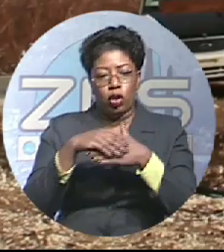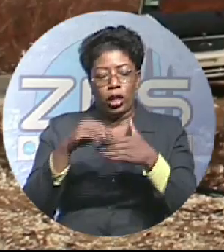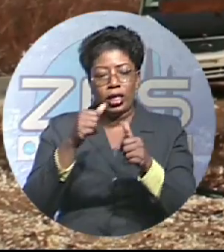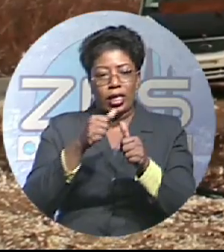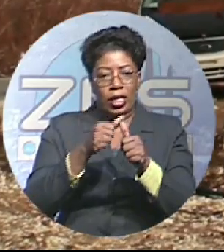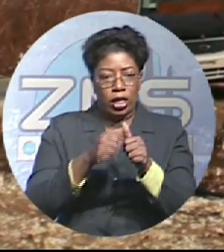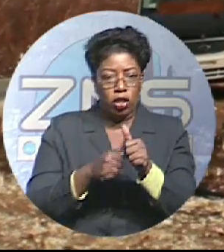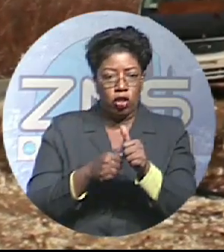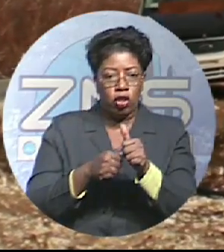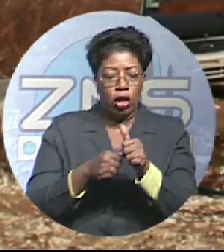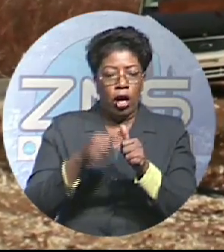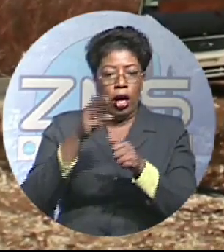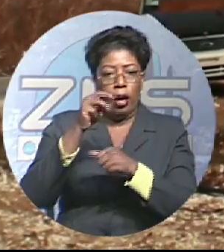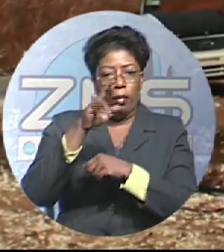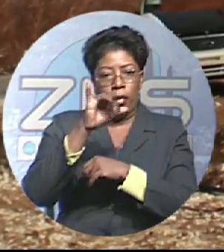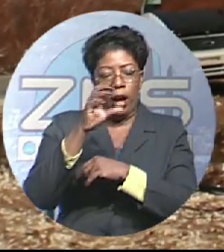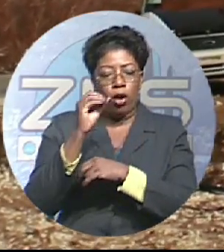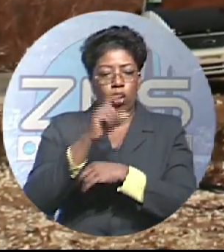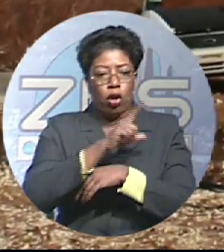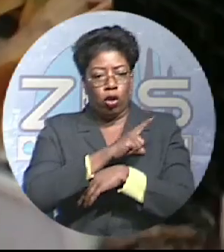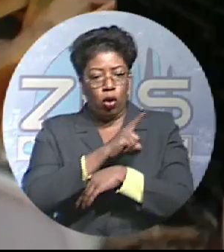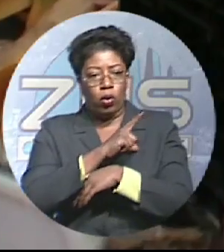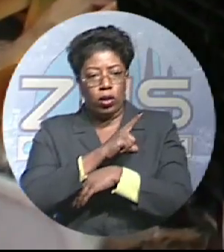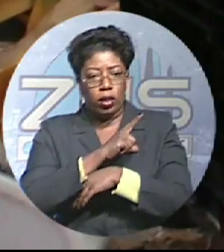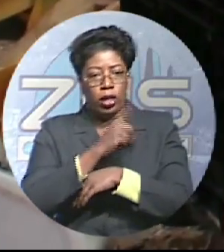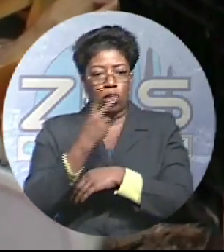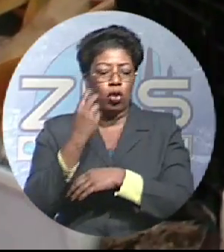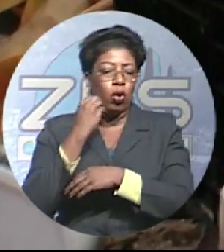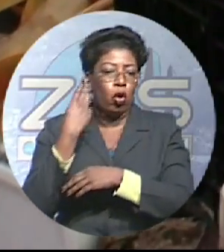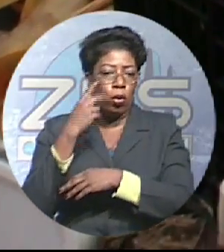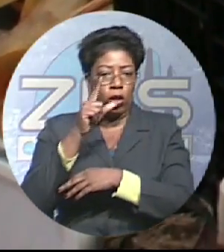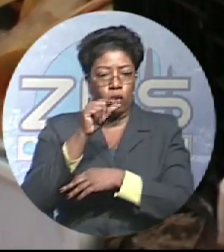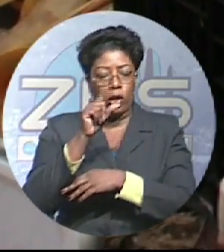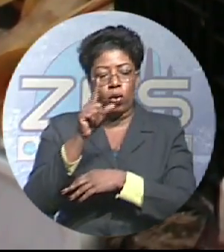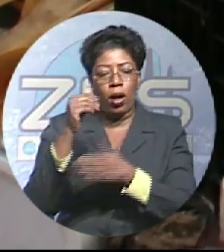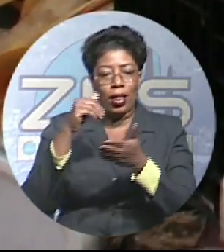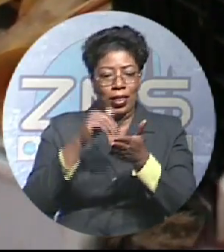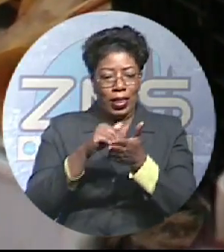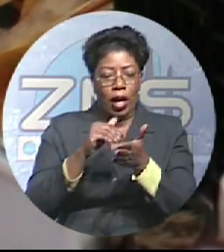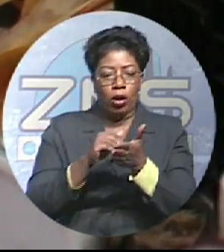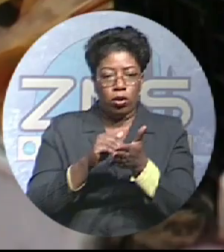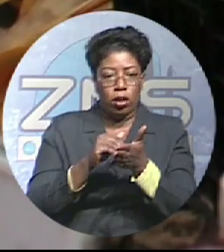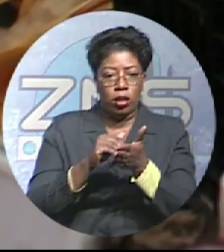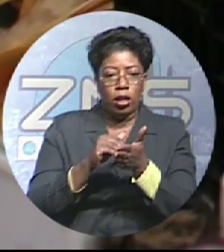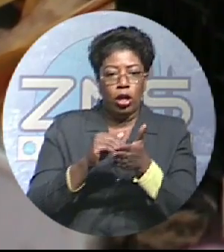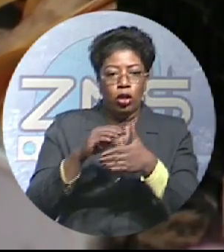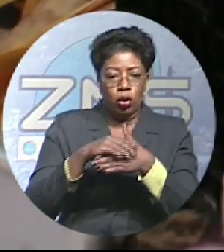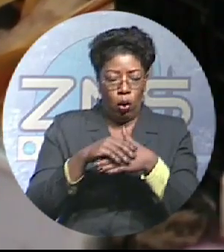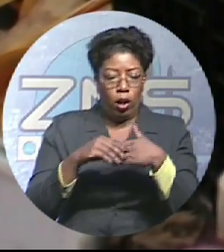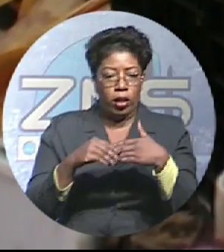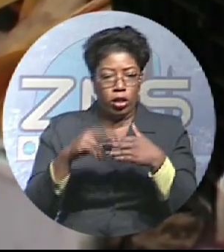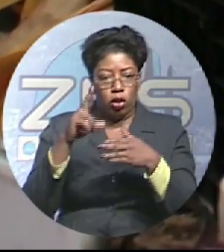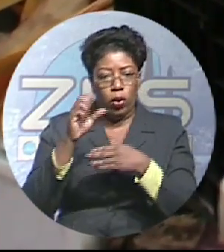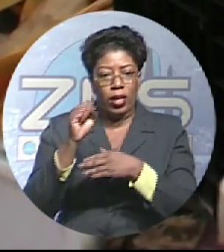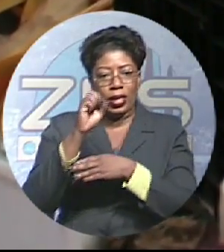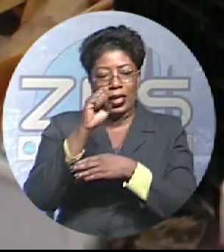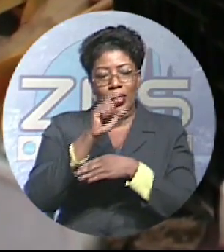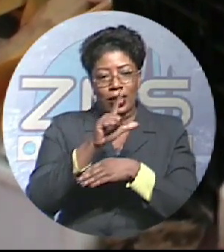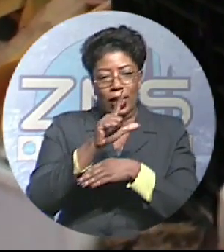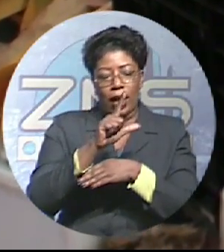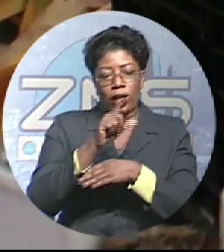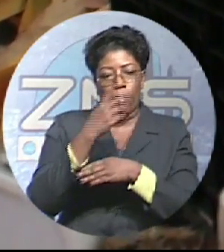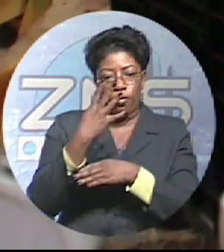Lewis gets the contract for 2 homes in Johnny Hill, both at $21,500. In United States and Salvador,